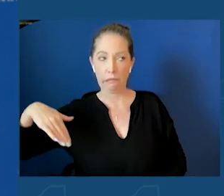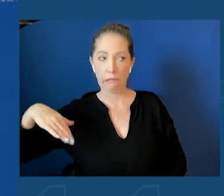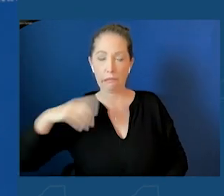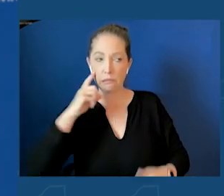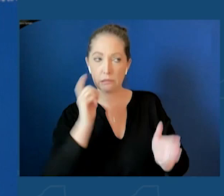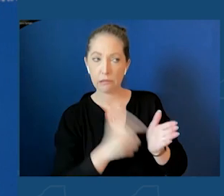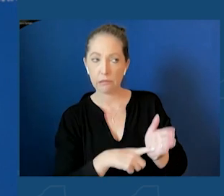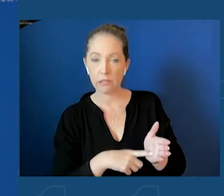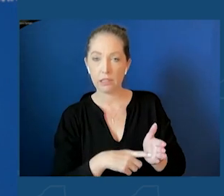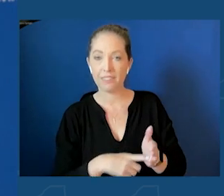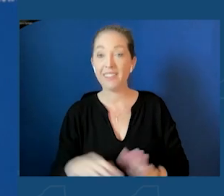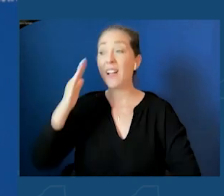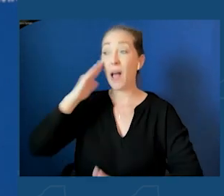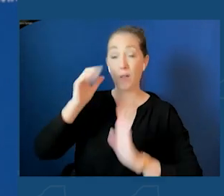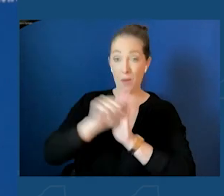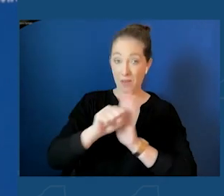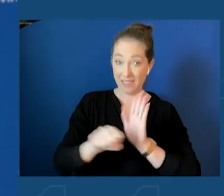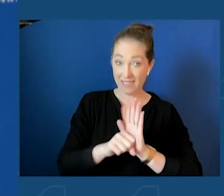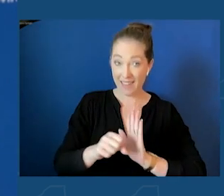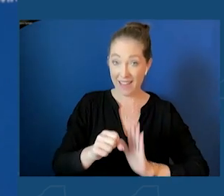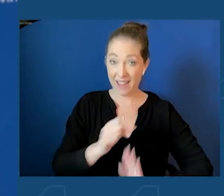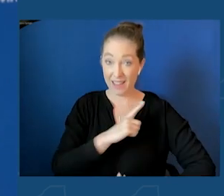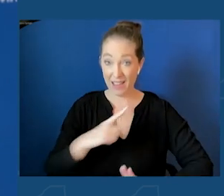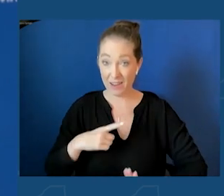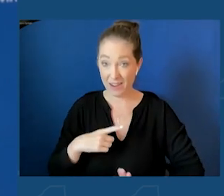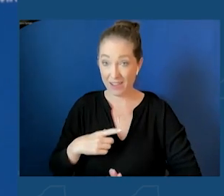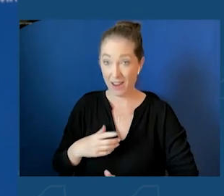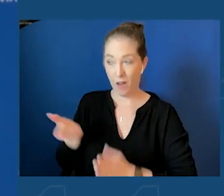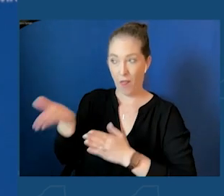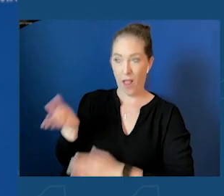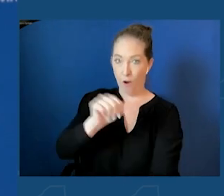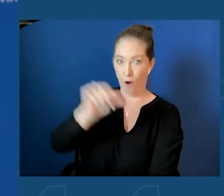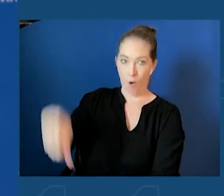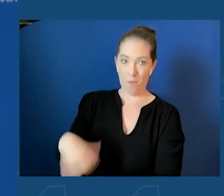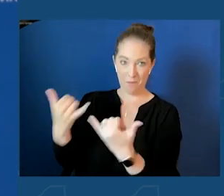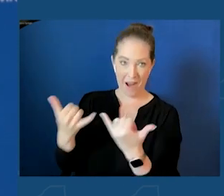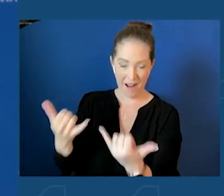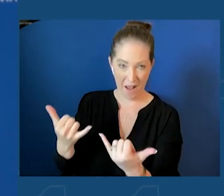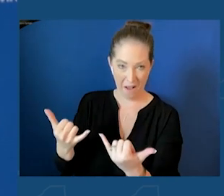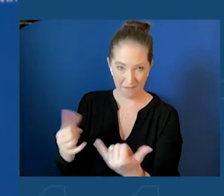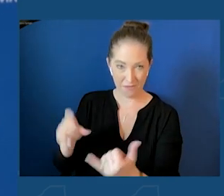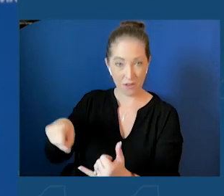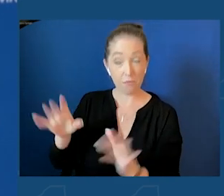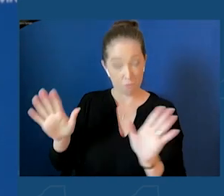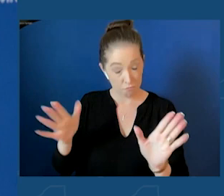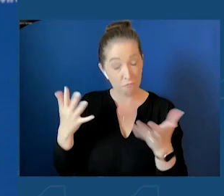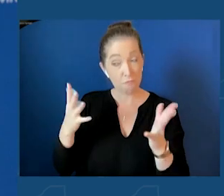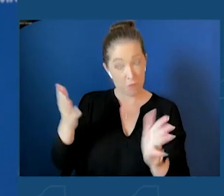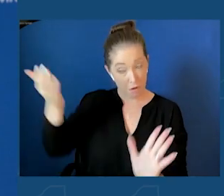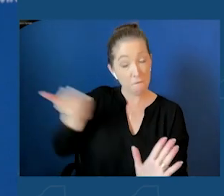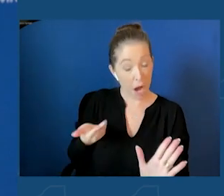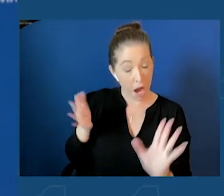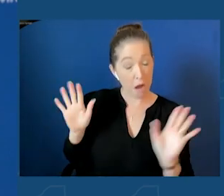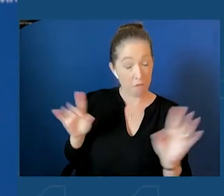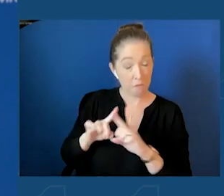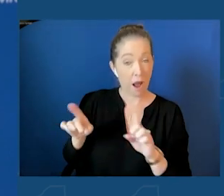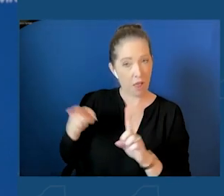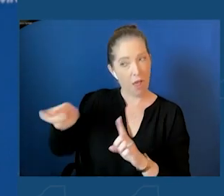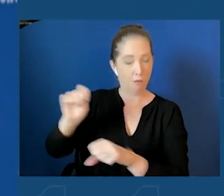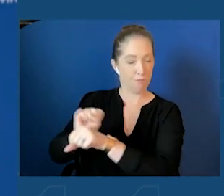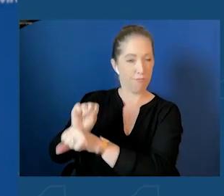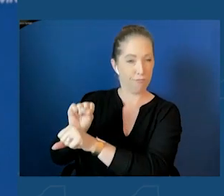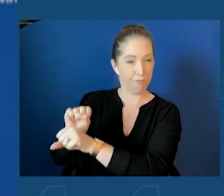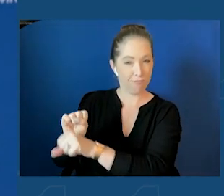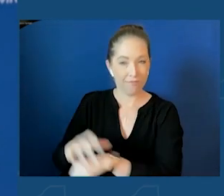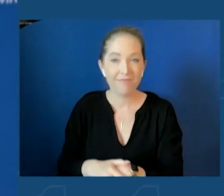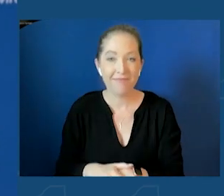state legislators are where they're supposed to be, which is in Albany right now. So they were invited. They're great champions in this region, but